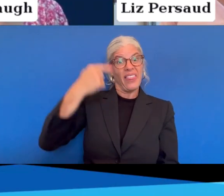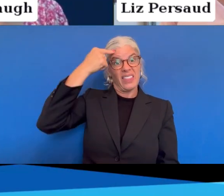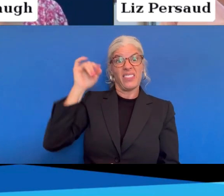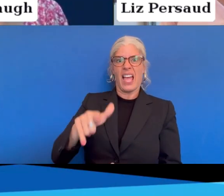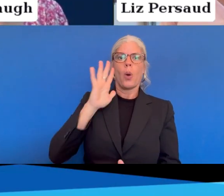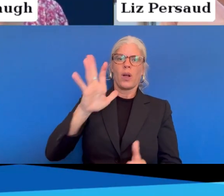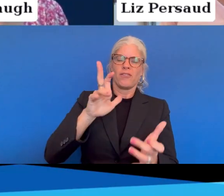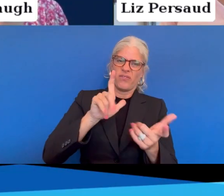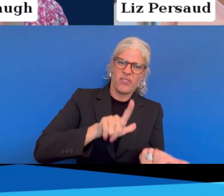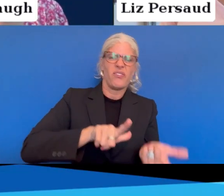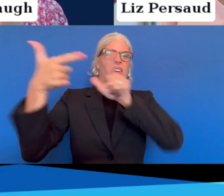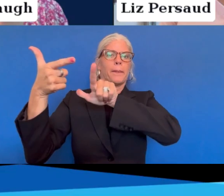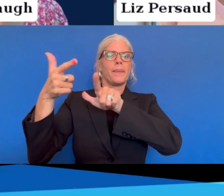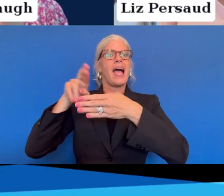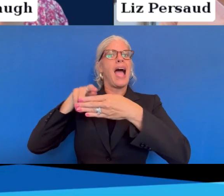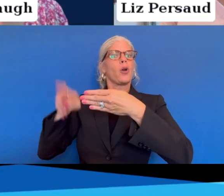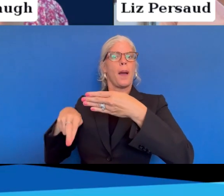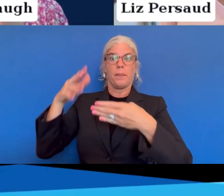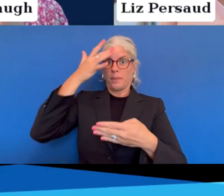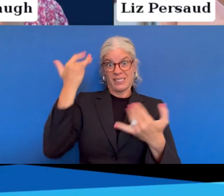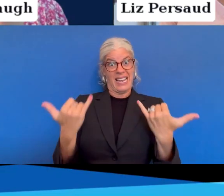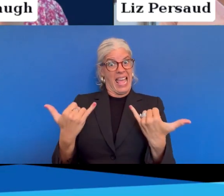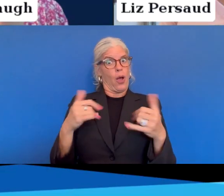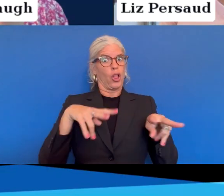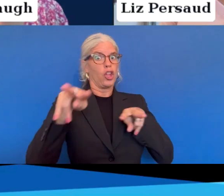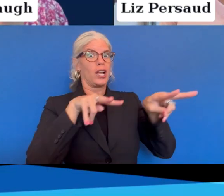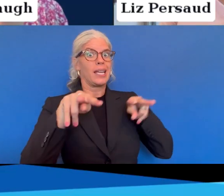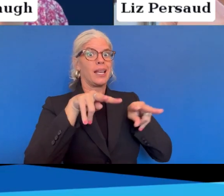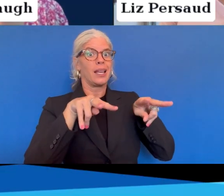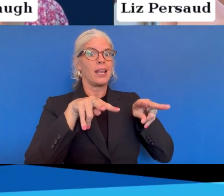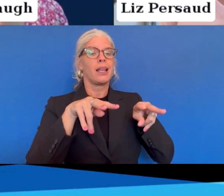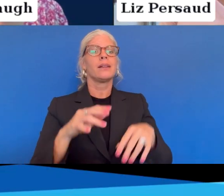going to also flip to the outcome part because it's looking at Absolutely.